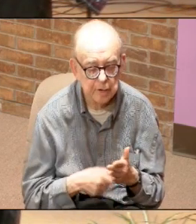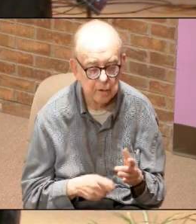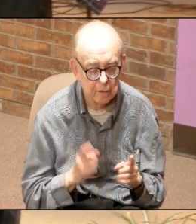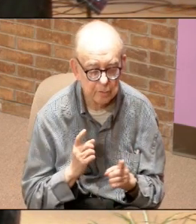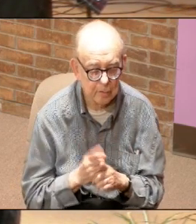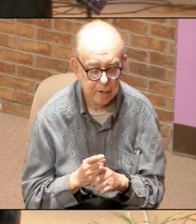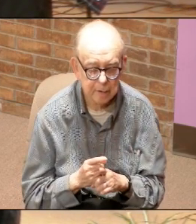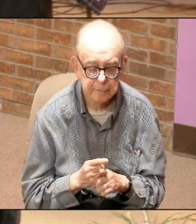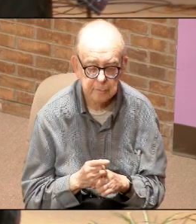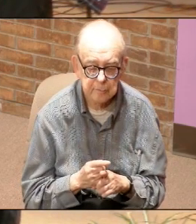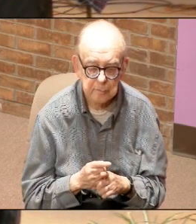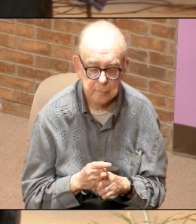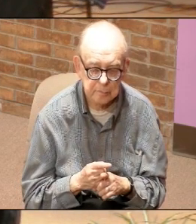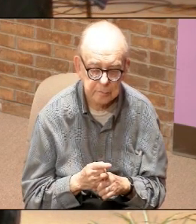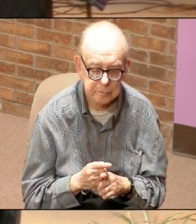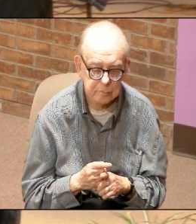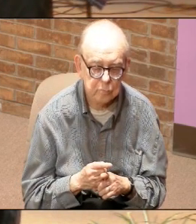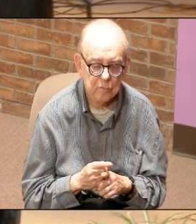right?